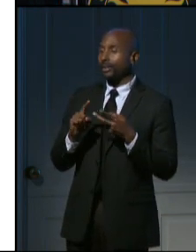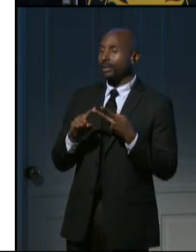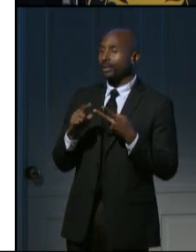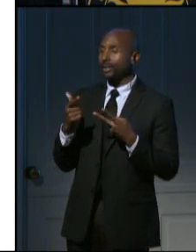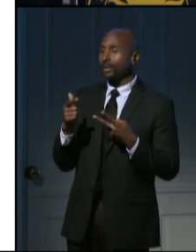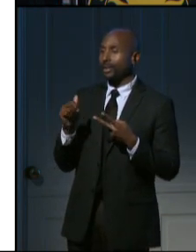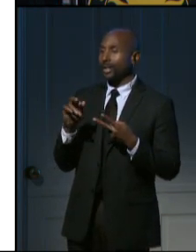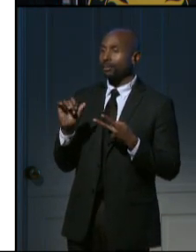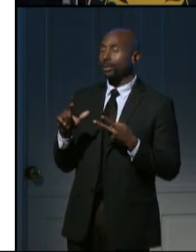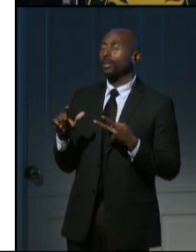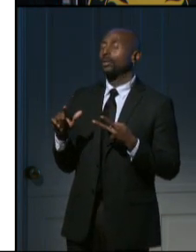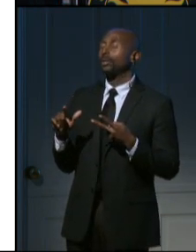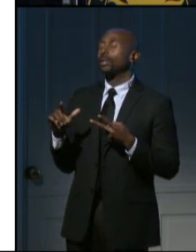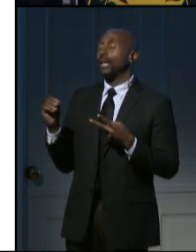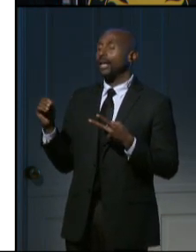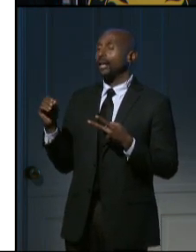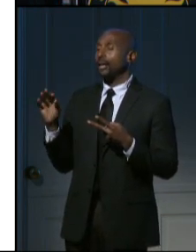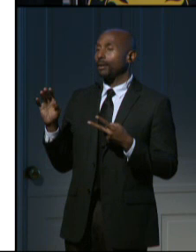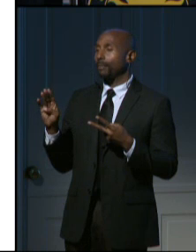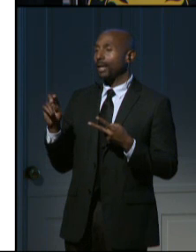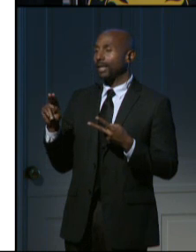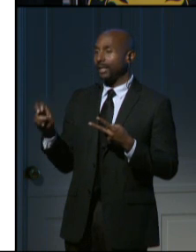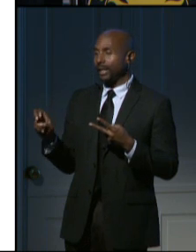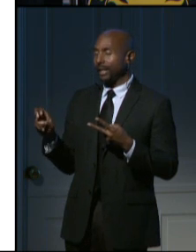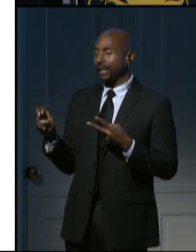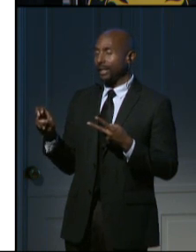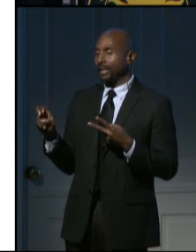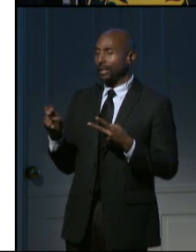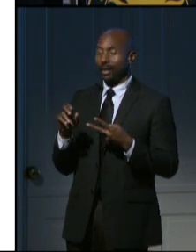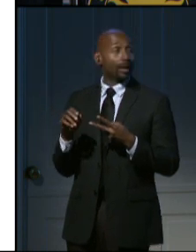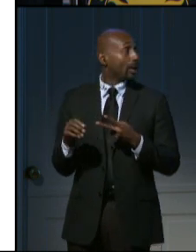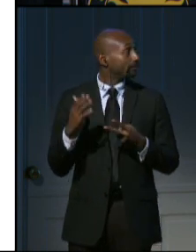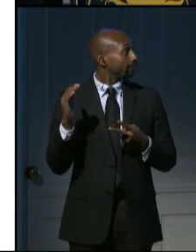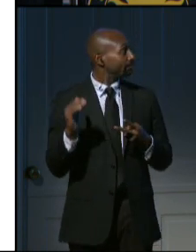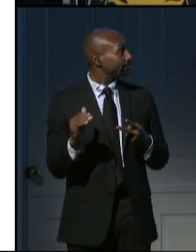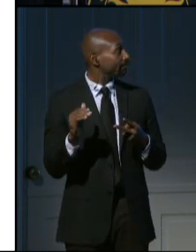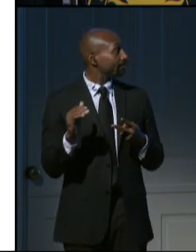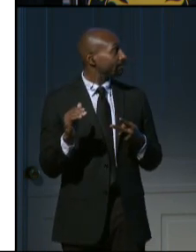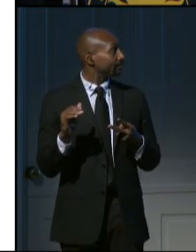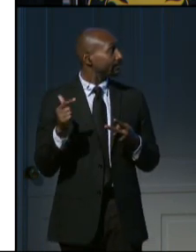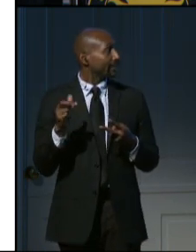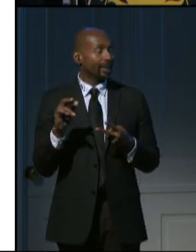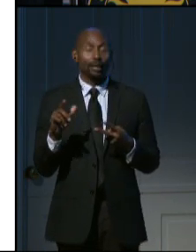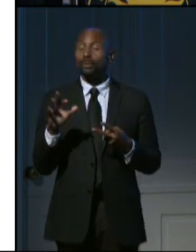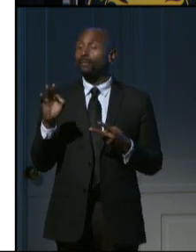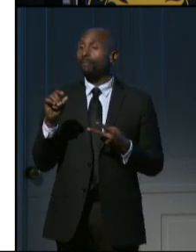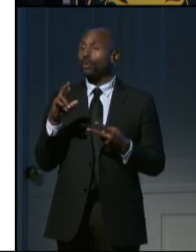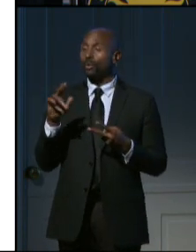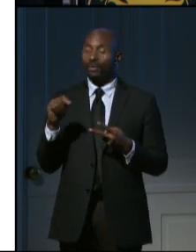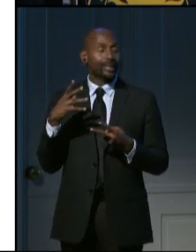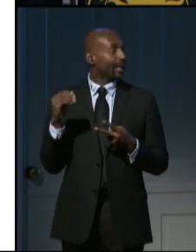reporters from the Washington Post, and finally, artist Mario Klingemann.